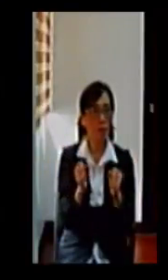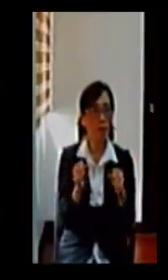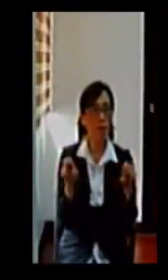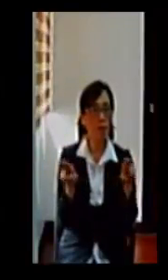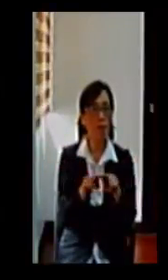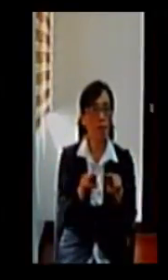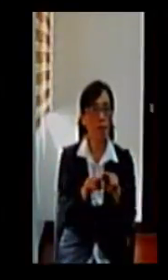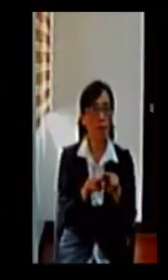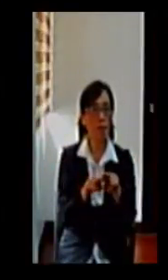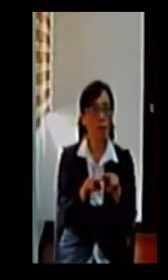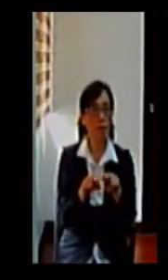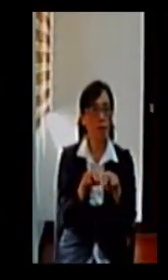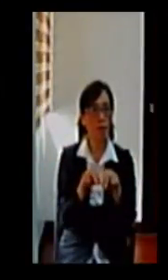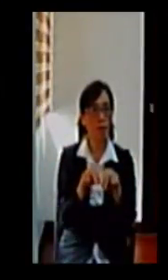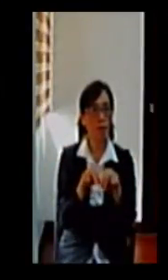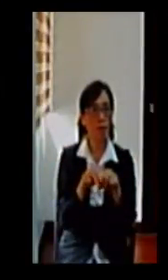natural